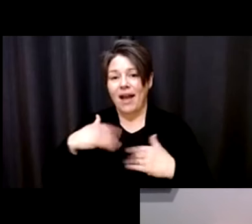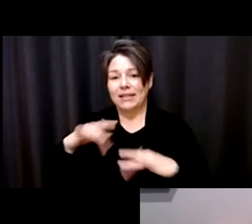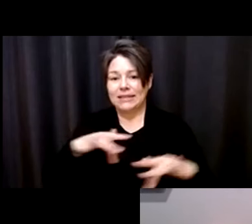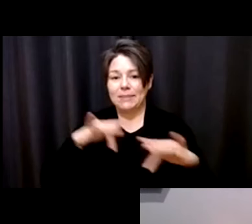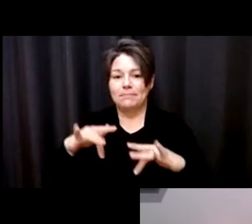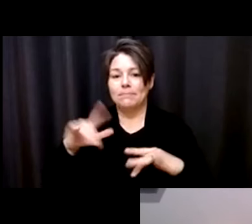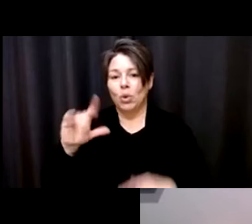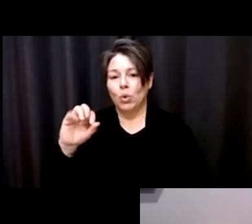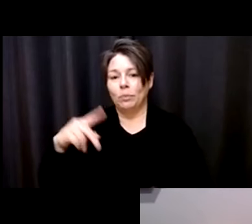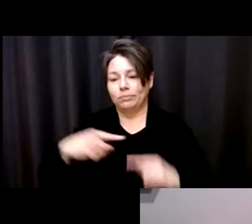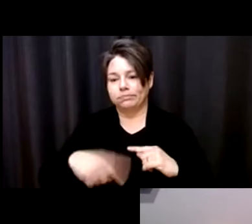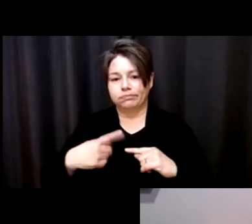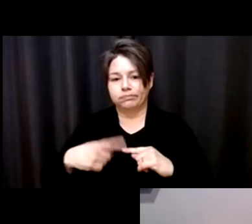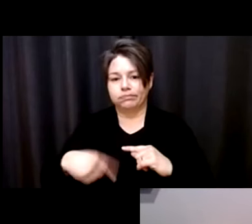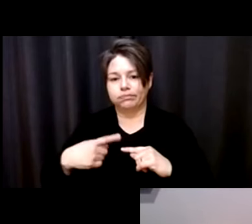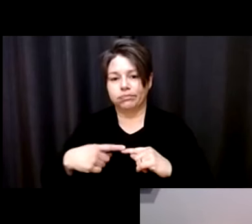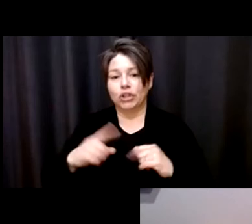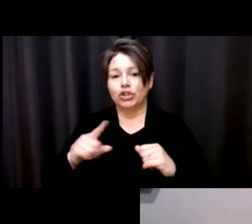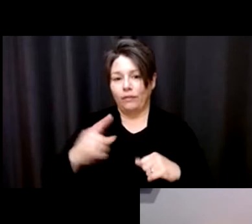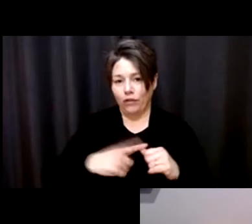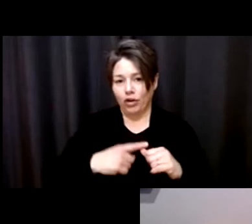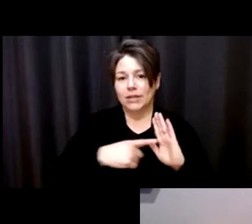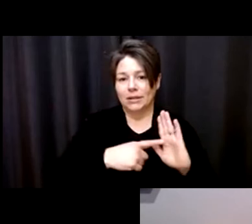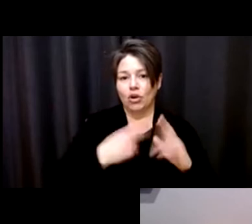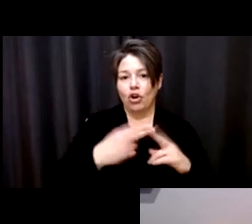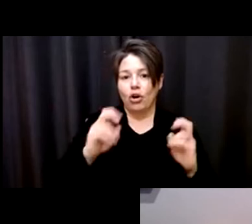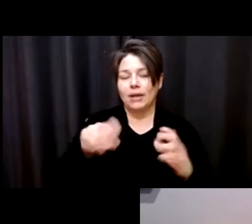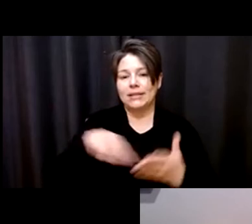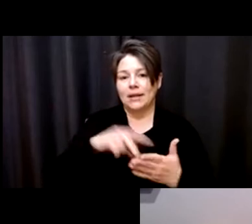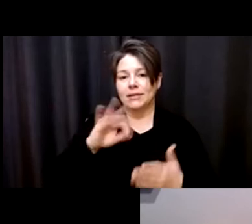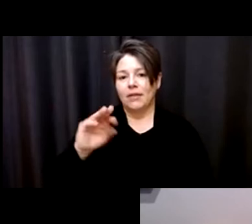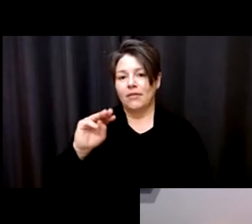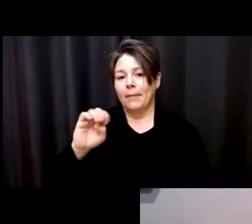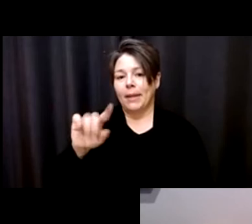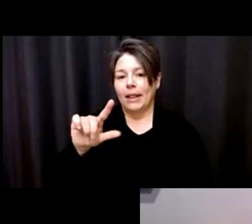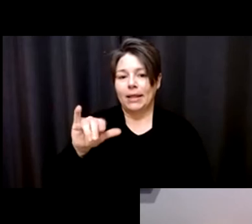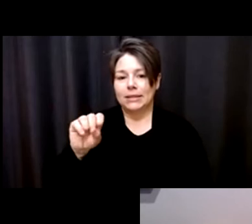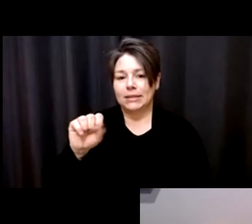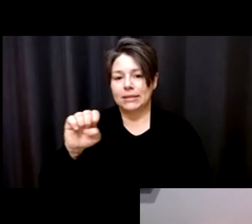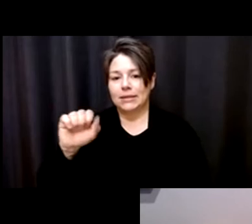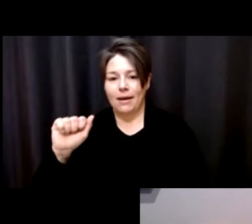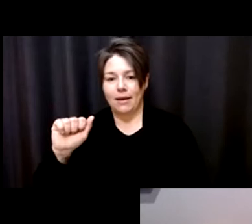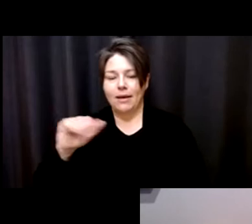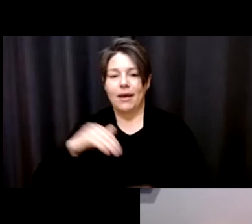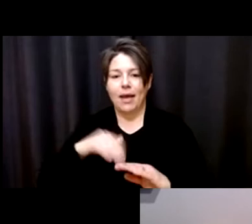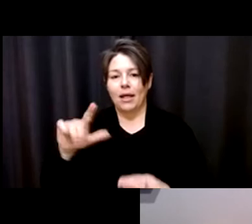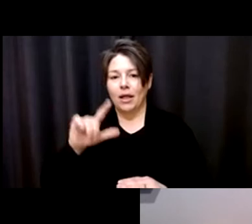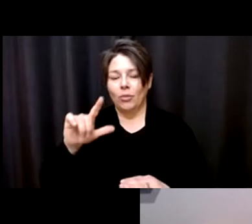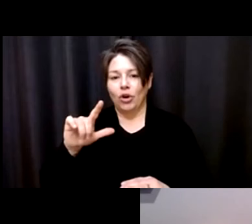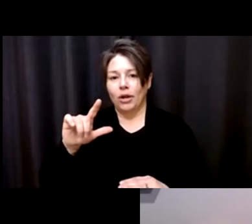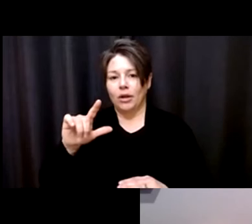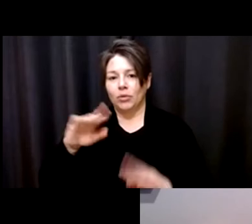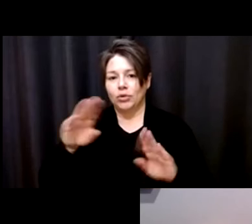loop during the first exhibition, which was called Dance of the Melisse, at the Brand Library and Art Museum in